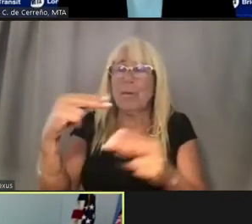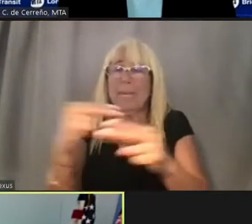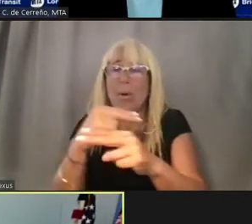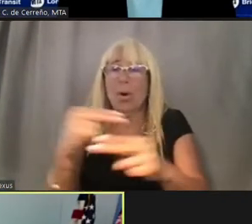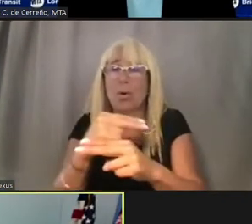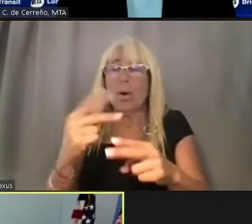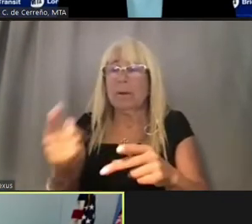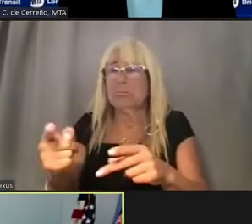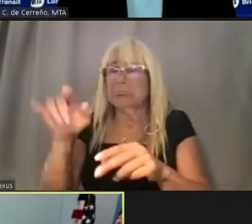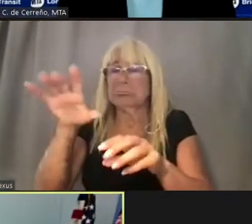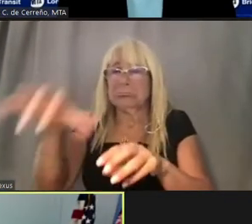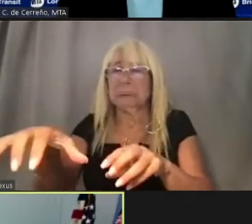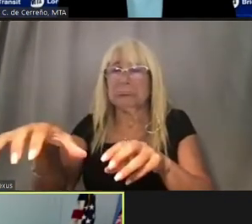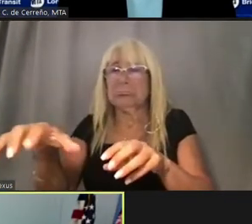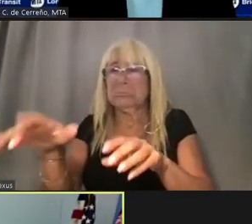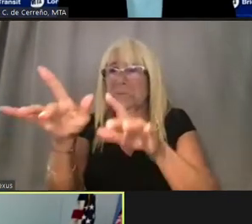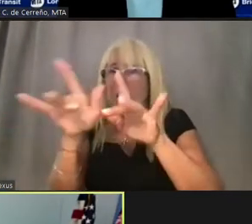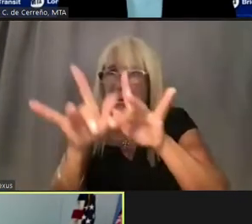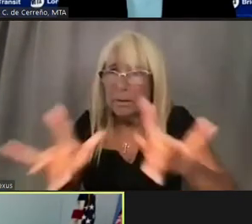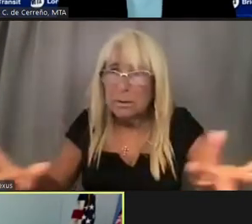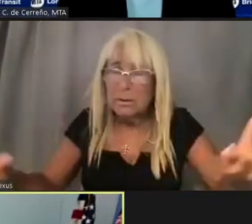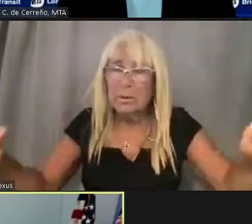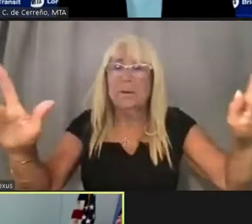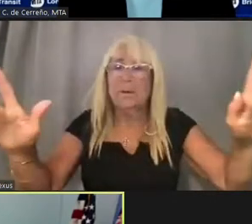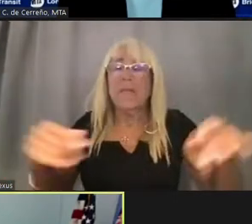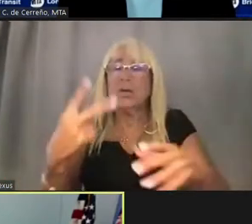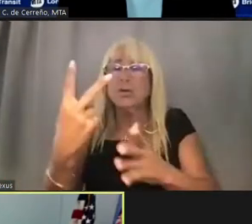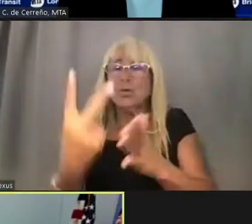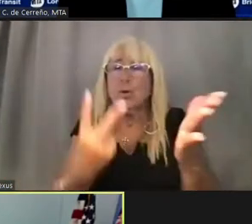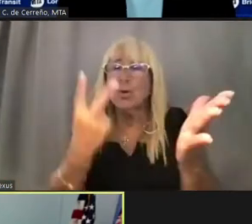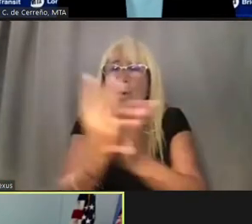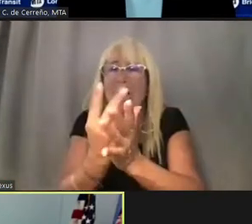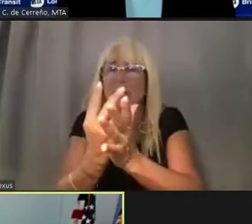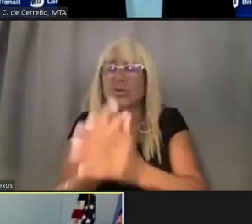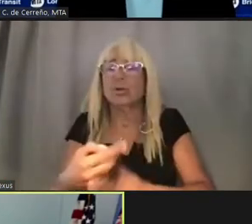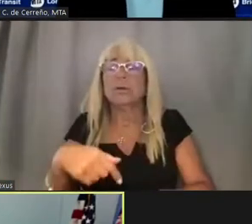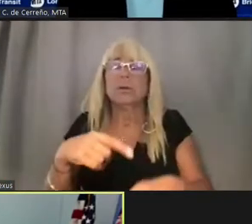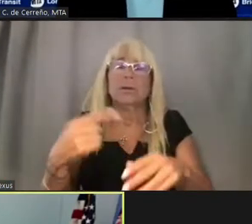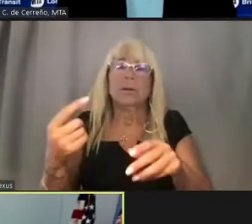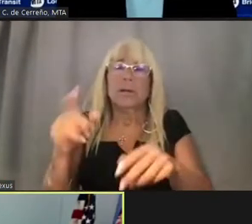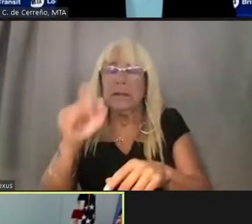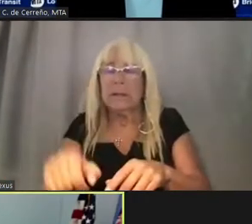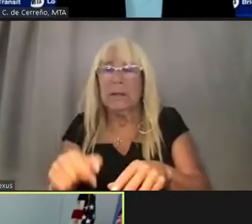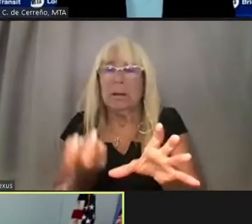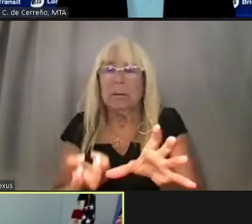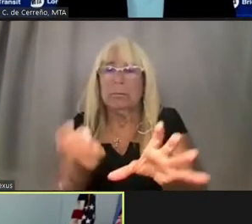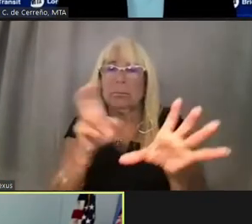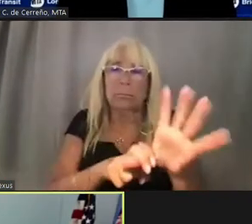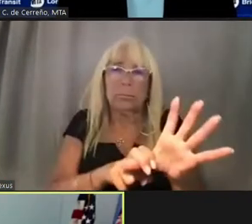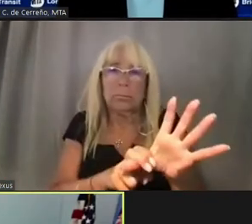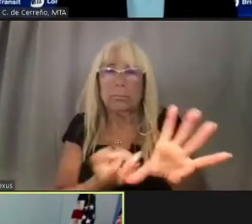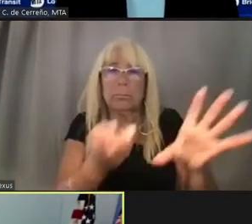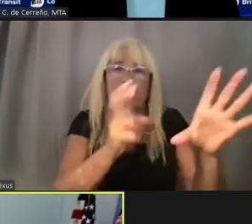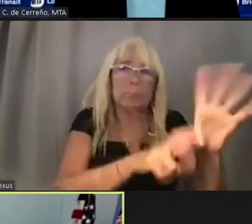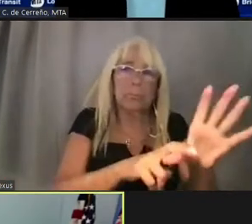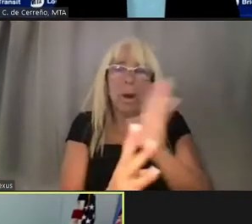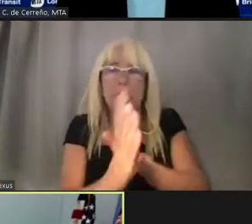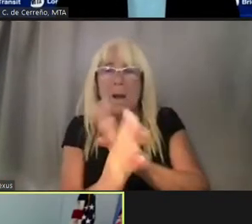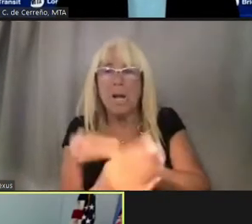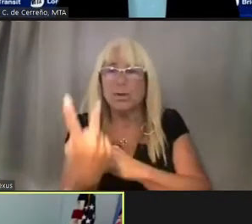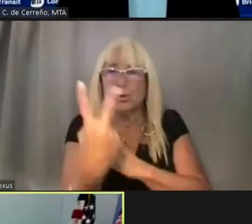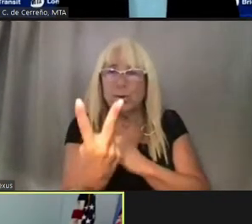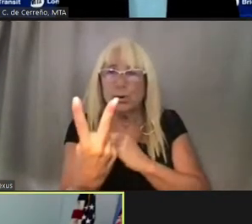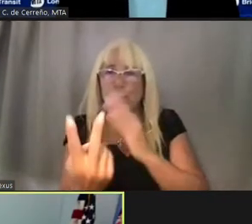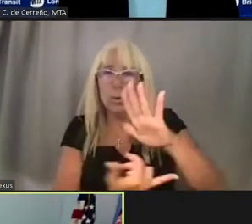Manhattan can take two hours and often requires hopping two buses and two Subway Lines where it's driving more than